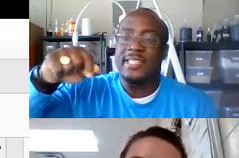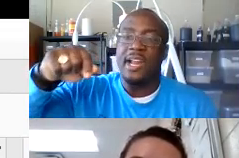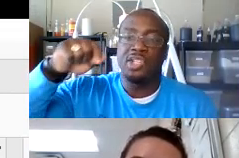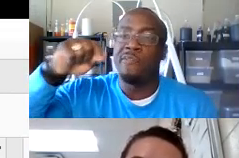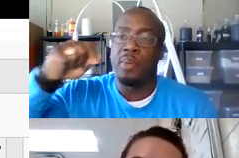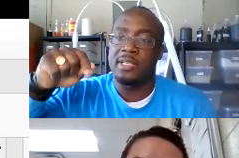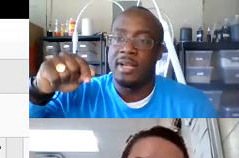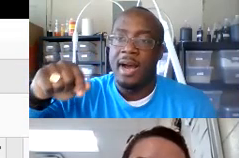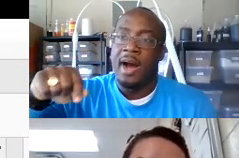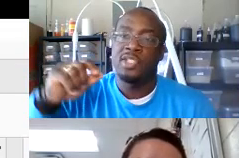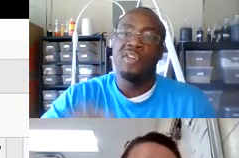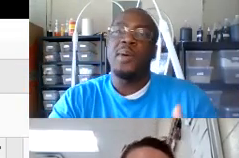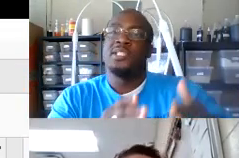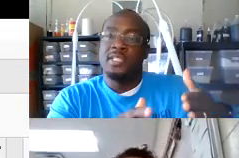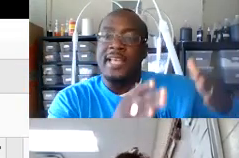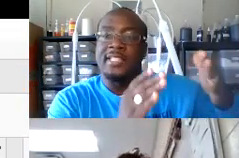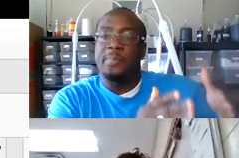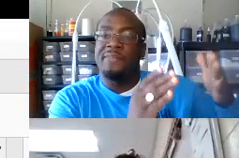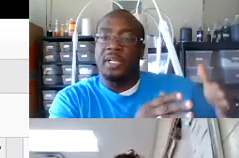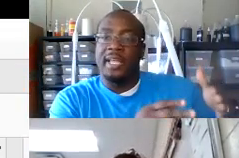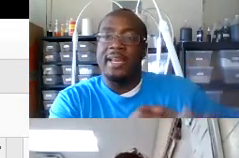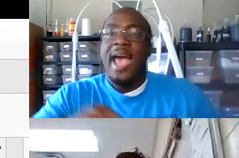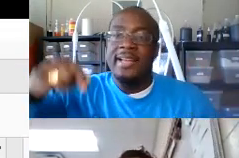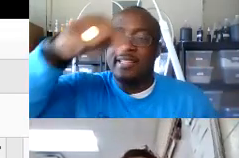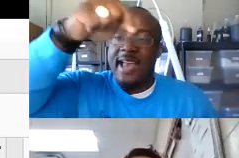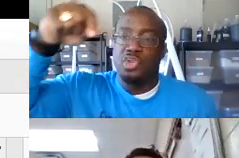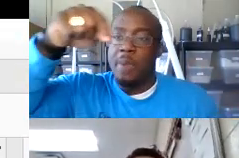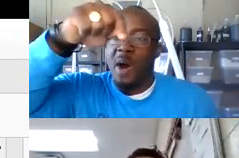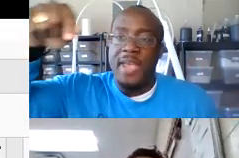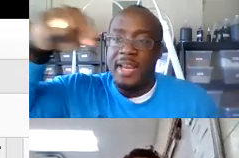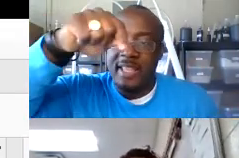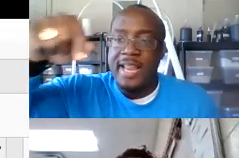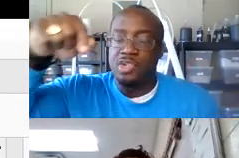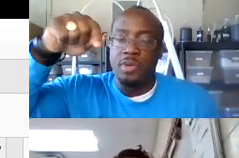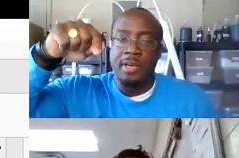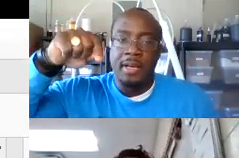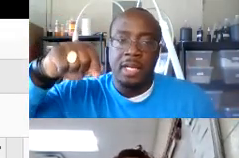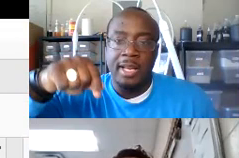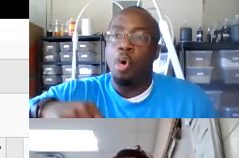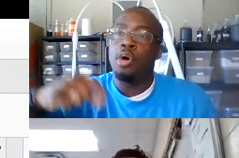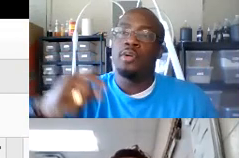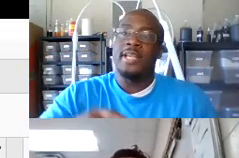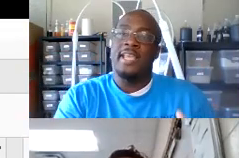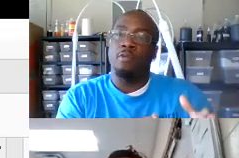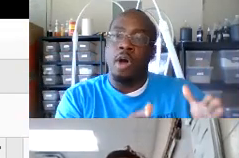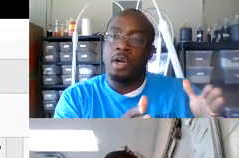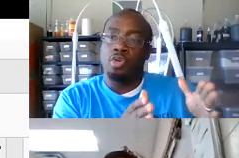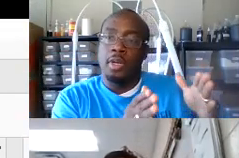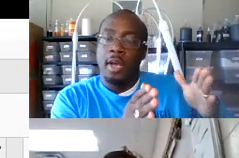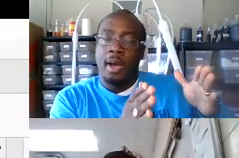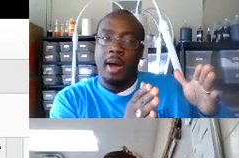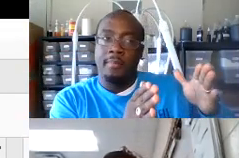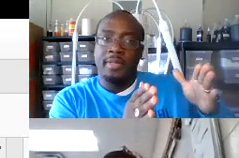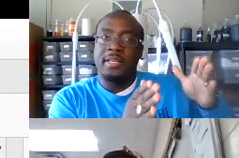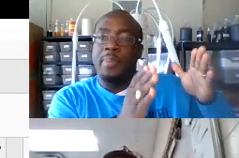you can designate a toothbrush. A toothbrush is simply for cleaning, and just kind of scrape off anything that you need to clean. Or you can just get one of